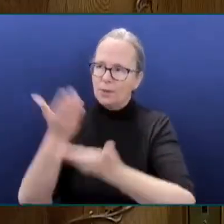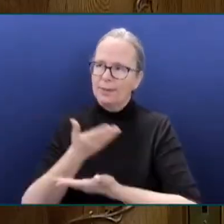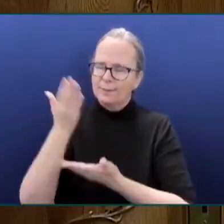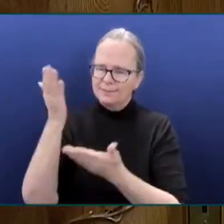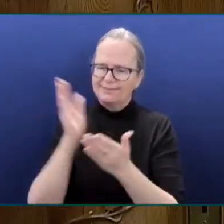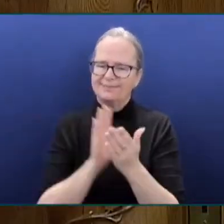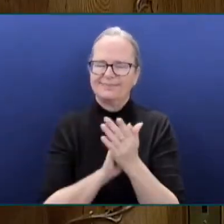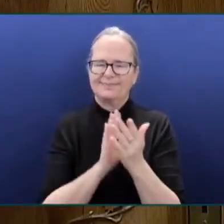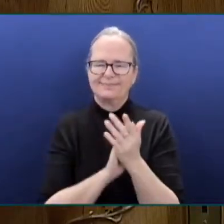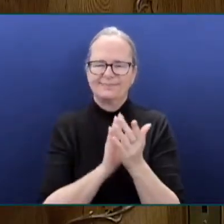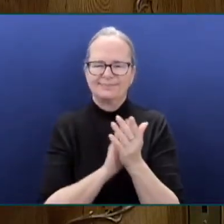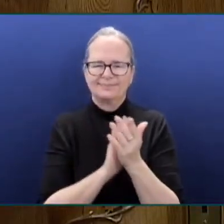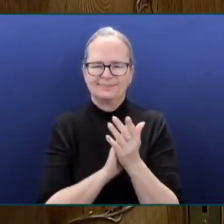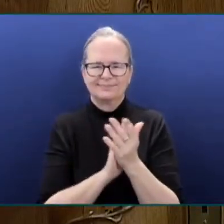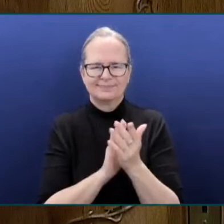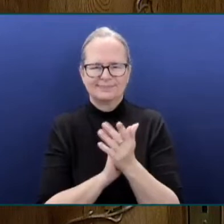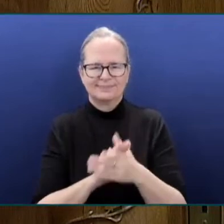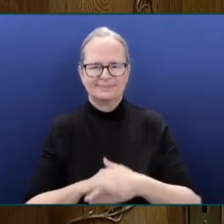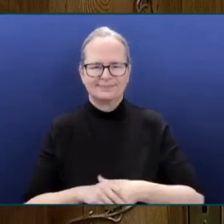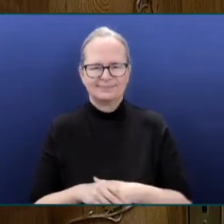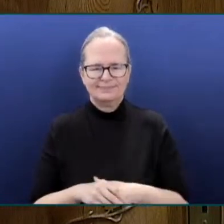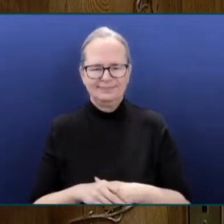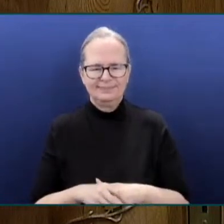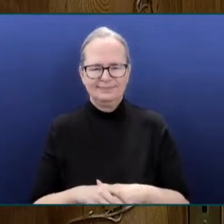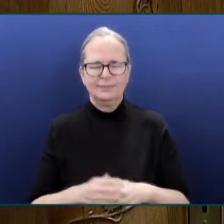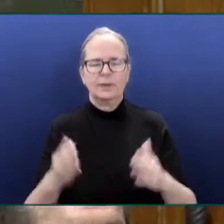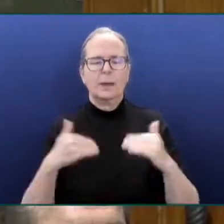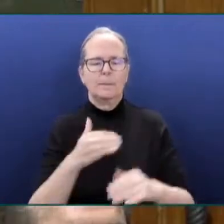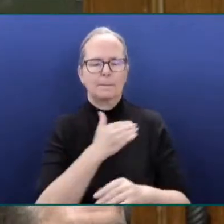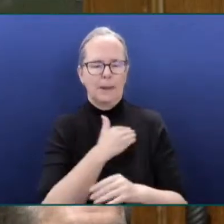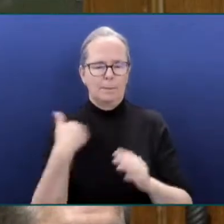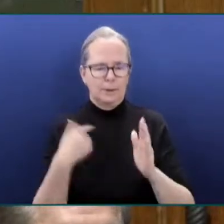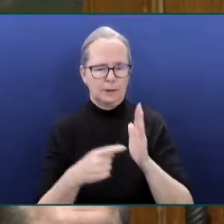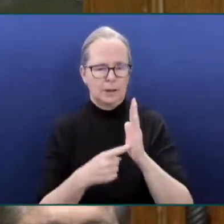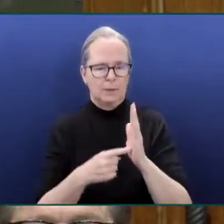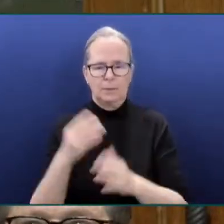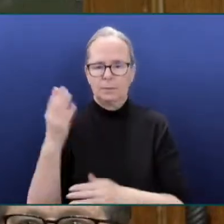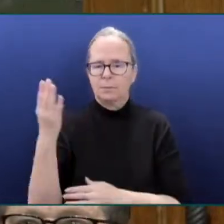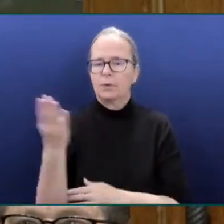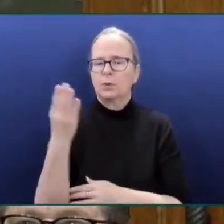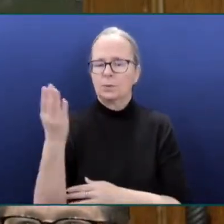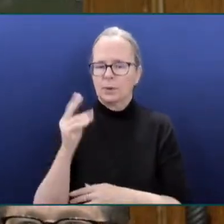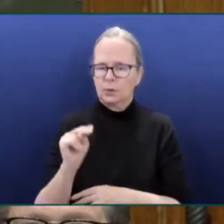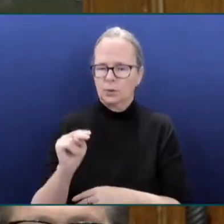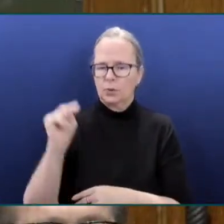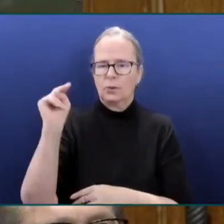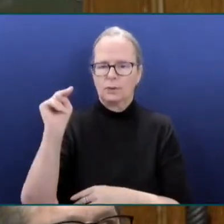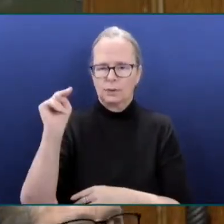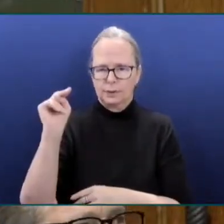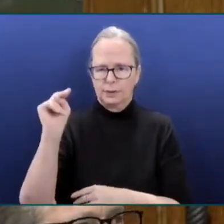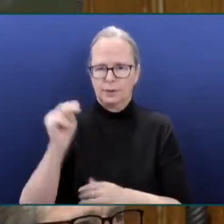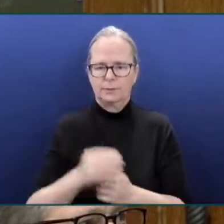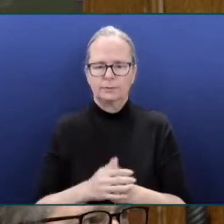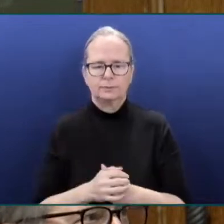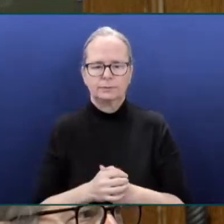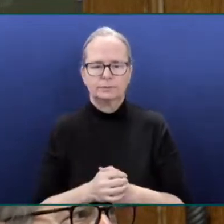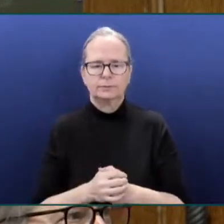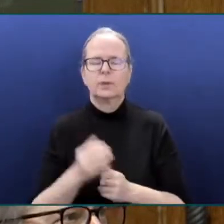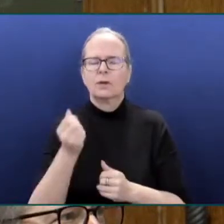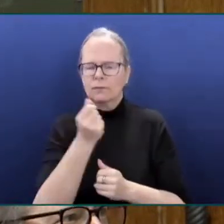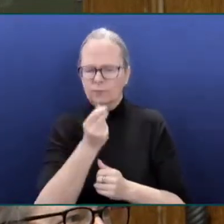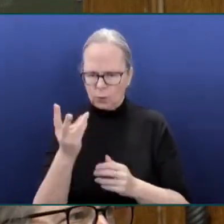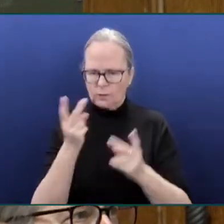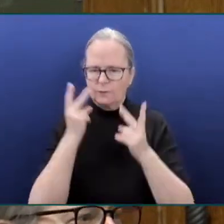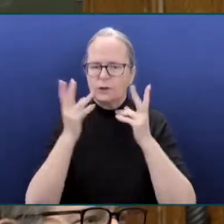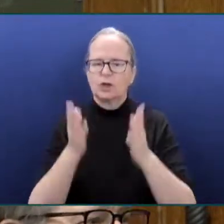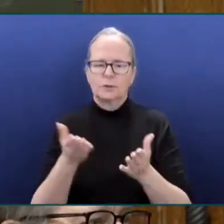Member for Burnaby North. Thank you, Mr. Speaker. I have some guests in the gallery today. They are staff, volunteers, and